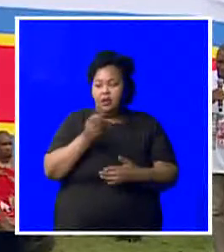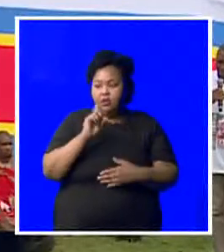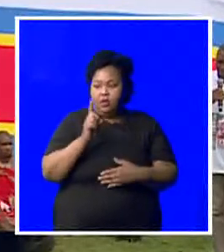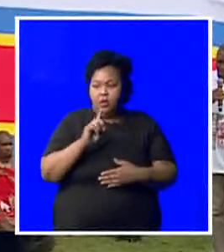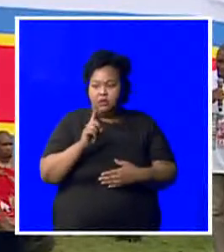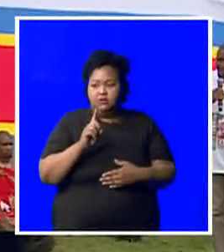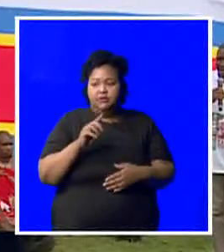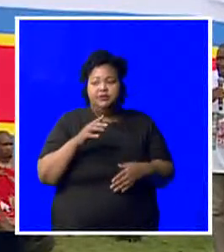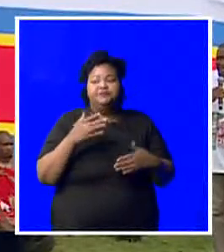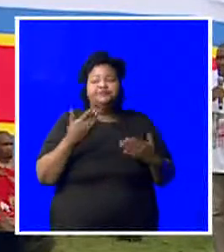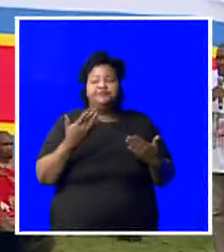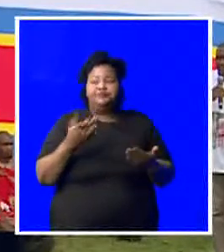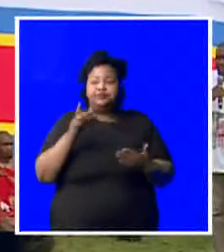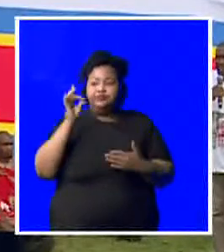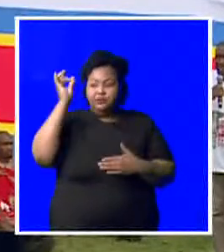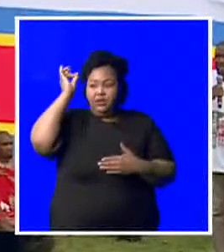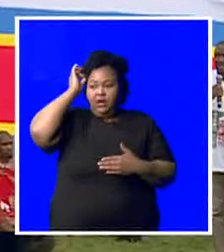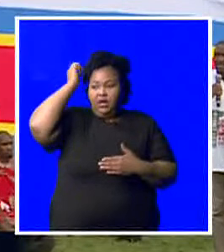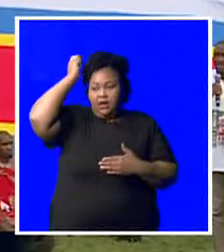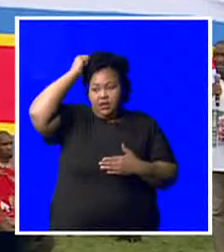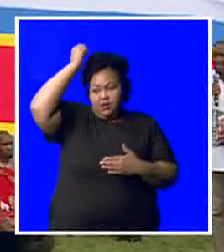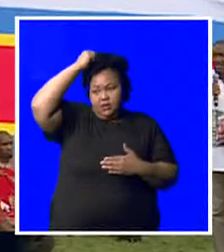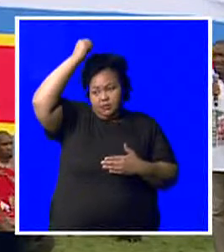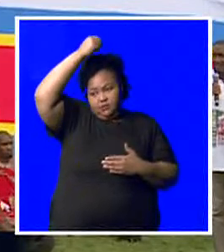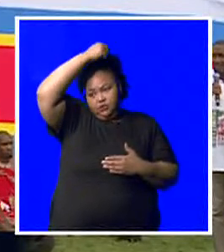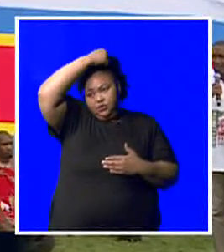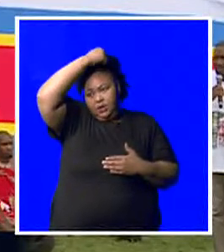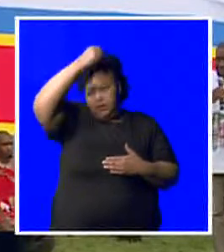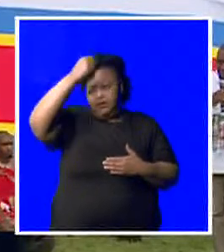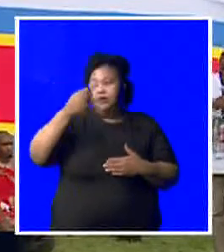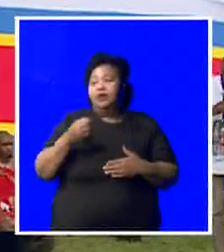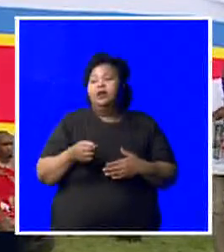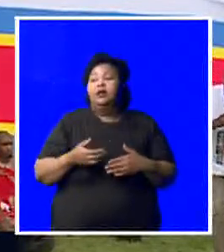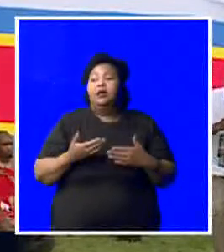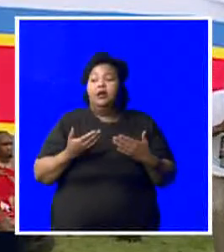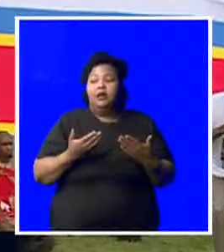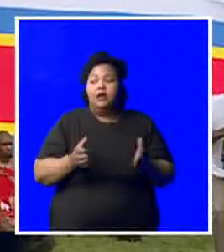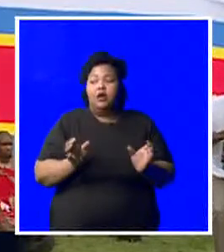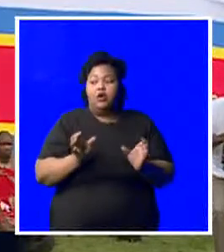usiphe silo sikhulu libandla levusela dinengitindzaba simane